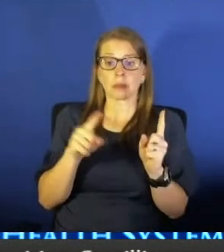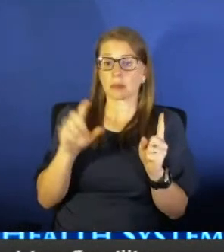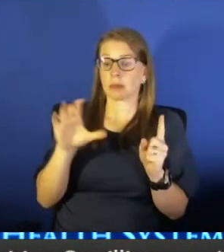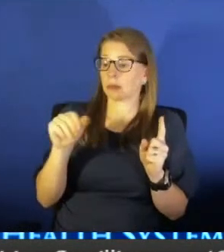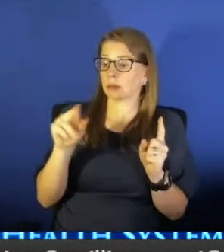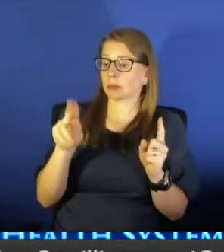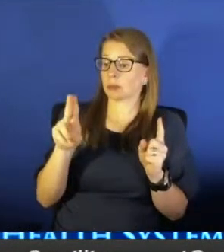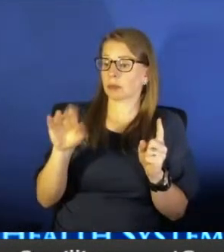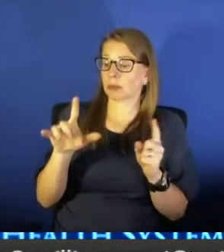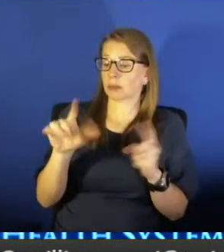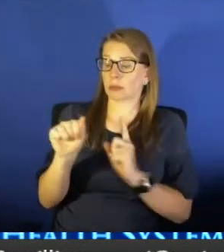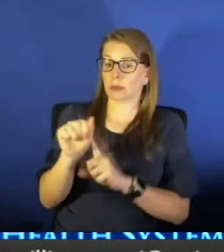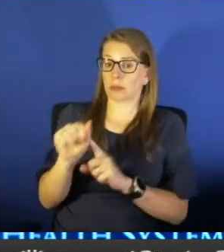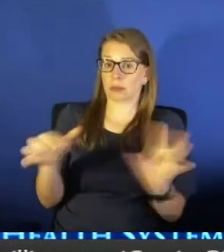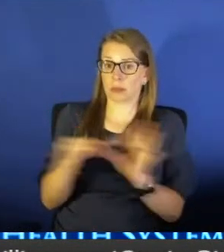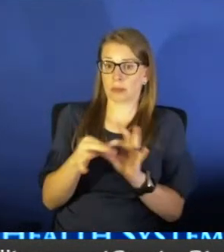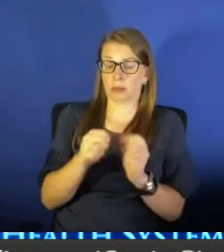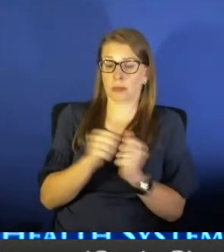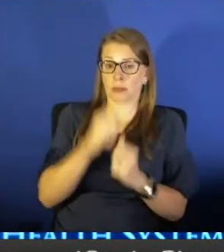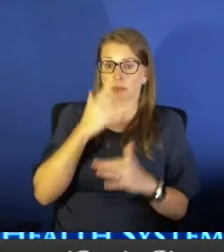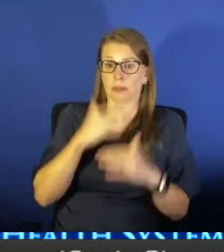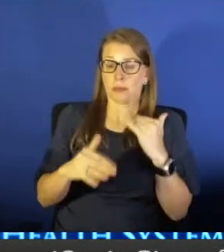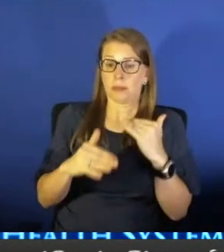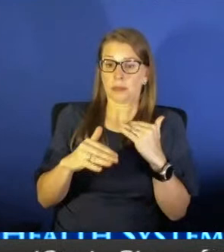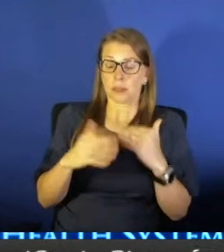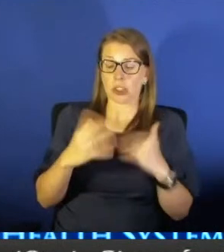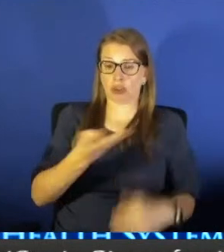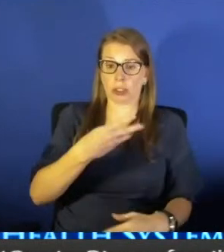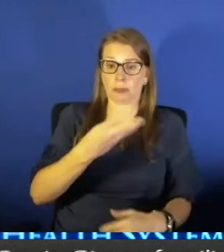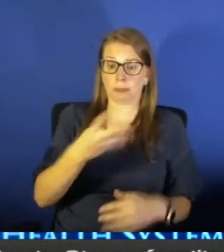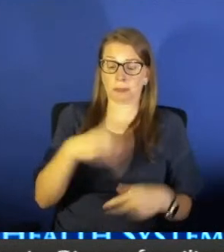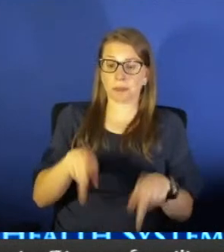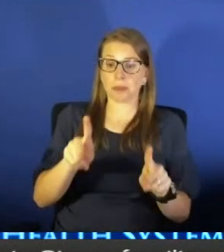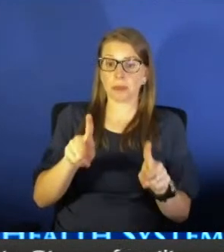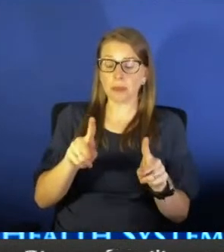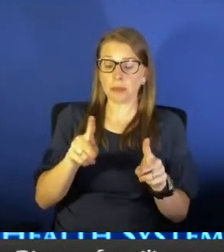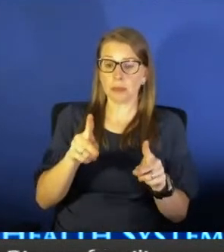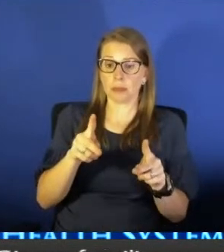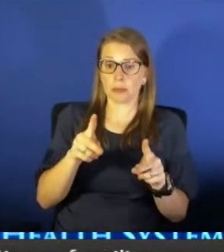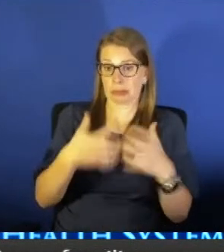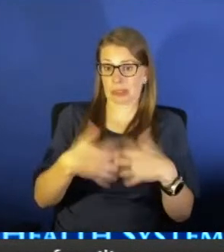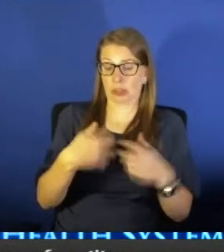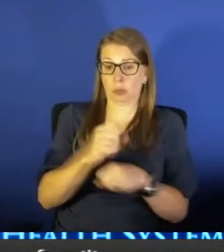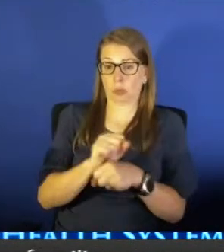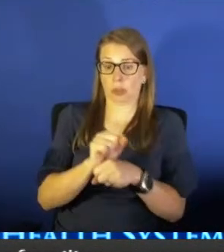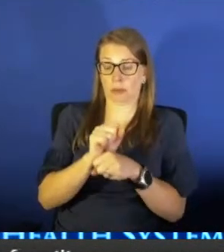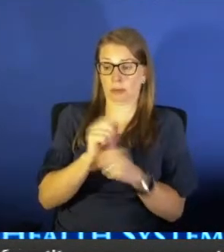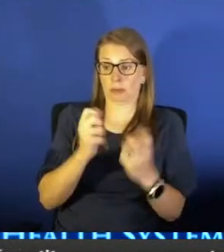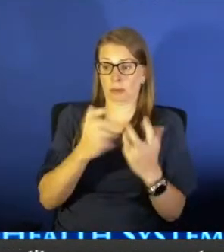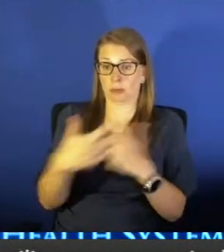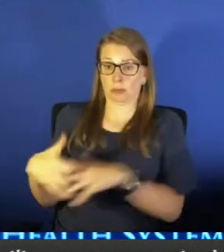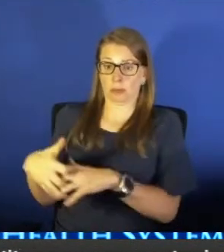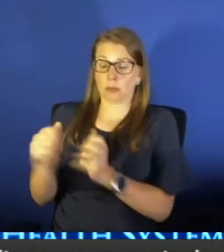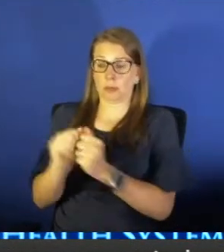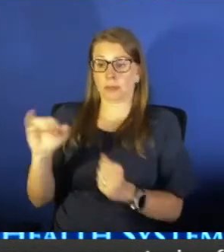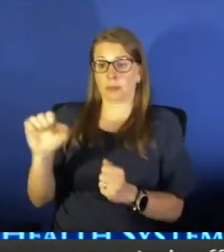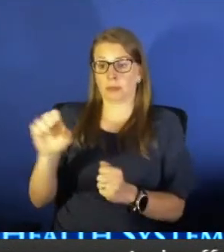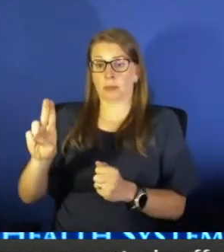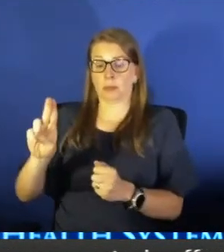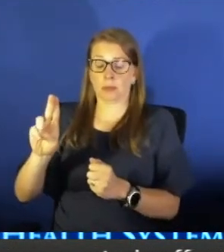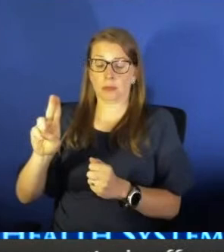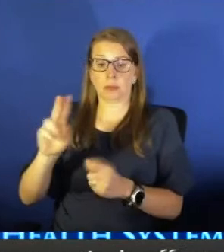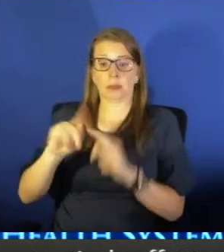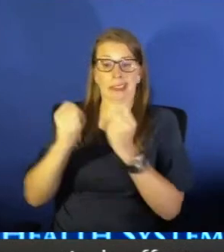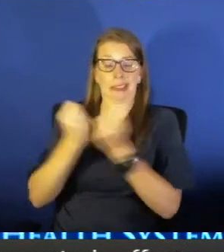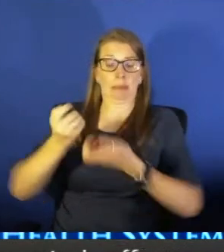the connections to the bloodstream, to allow the device to work. And we work in coordination with the ICU team, but the majority of care is